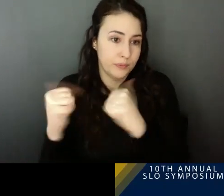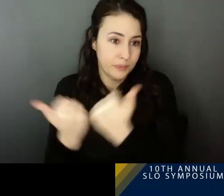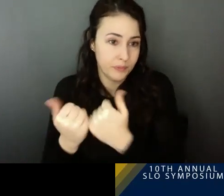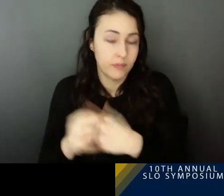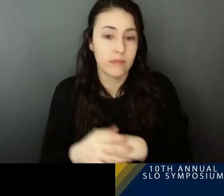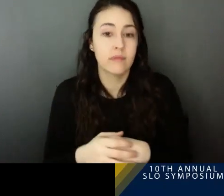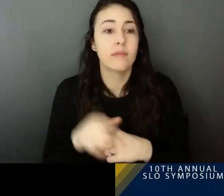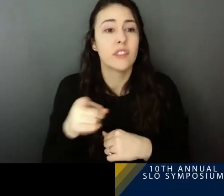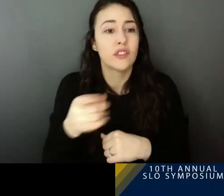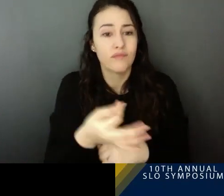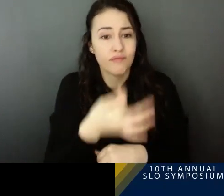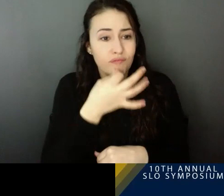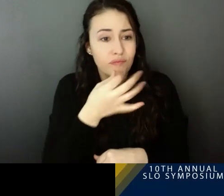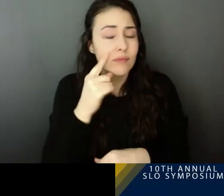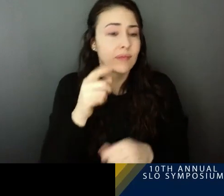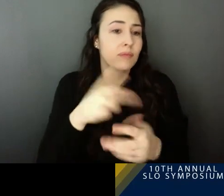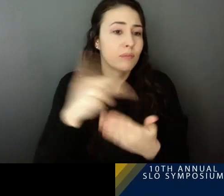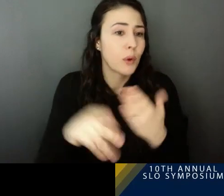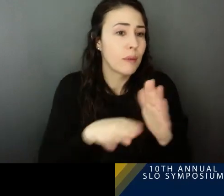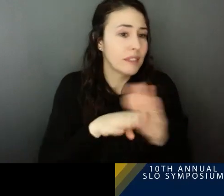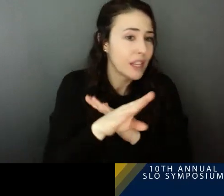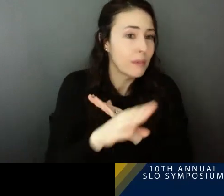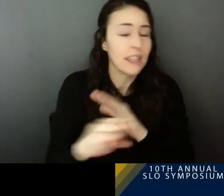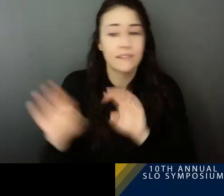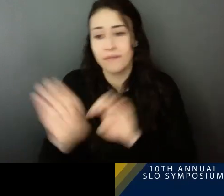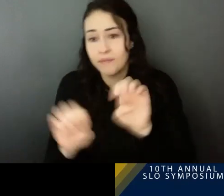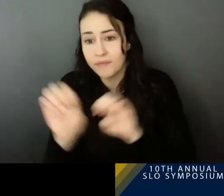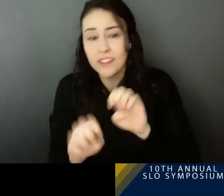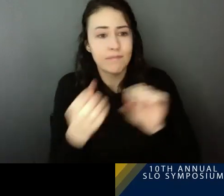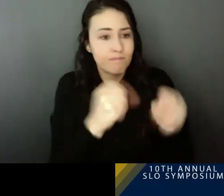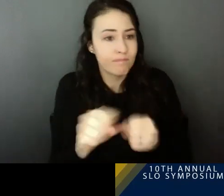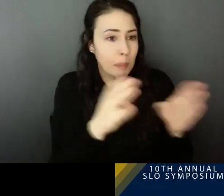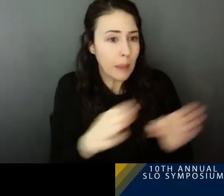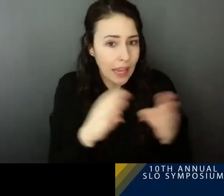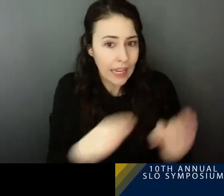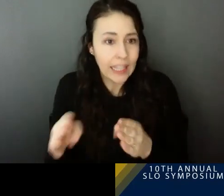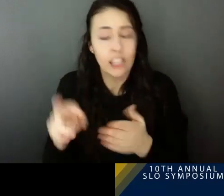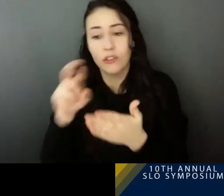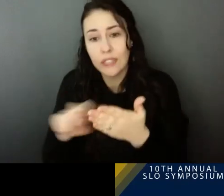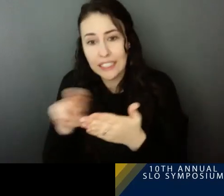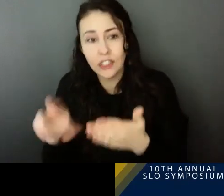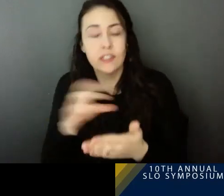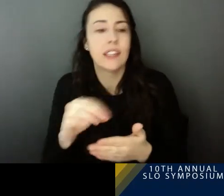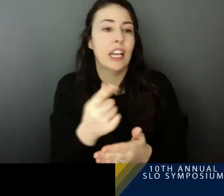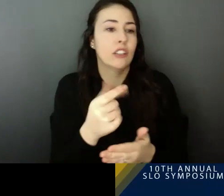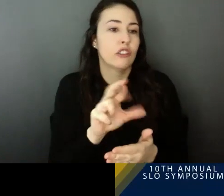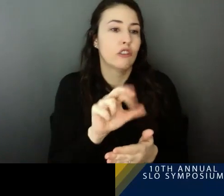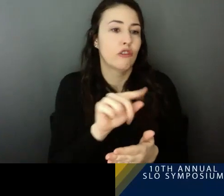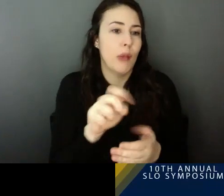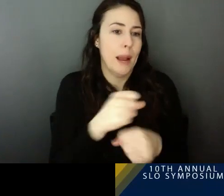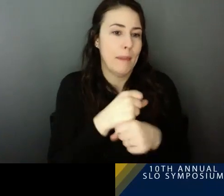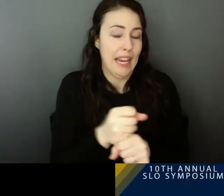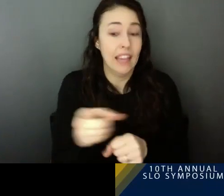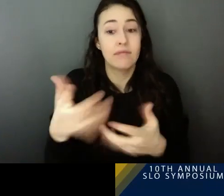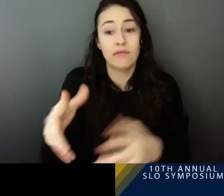and evaluation, strategic planning, research and data management, and grant making. Dr. Lowe received her bachelor's degree